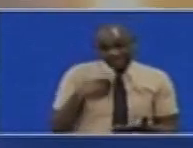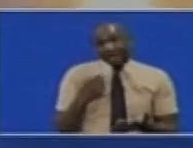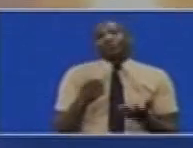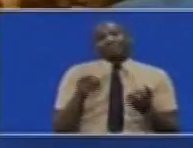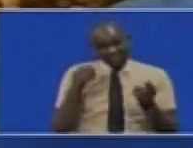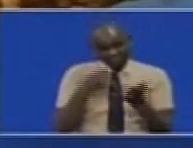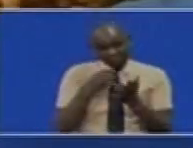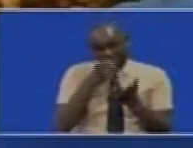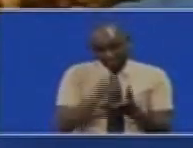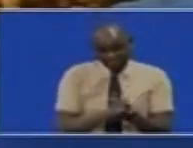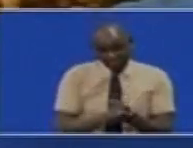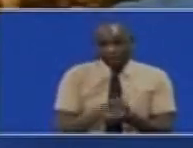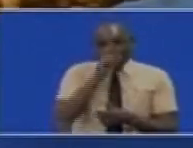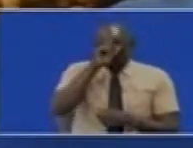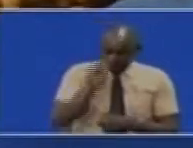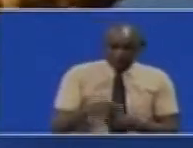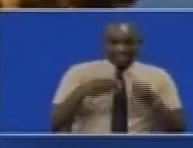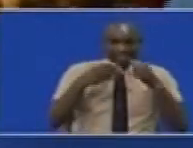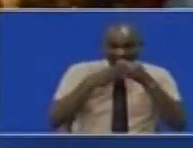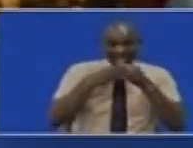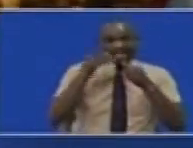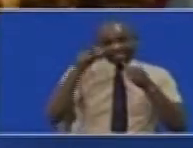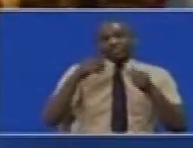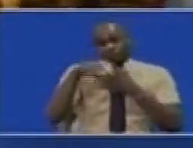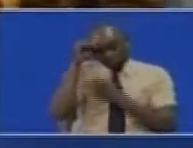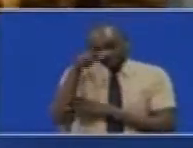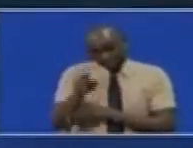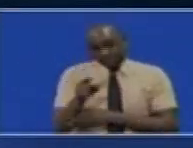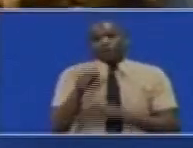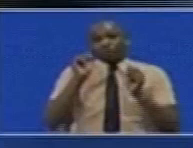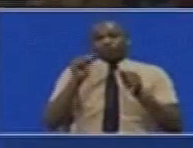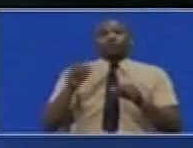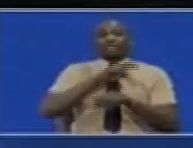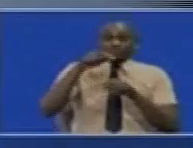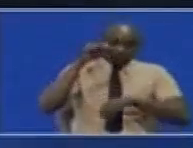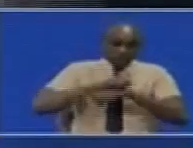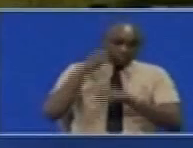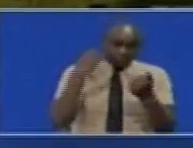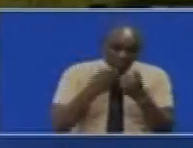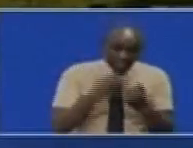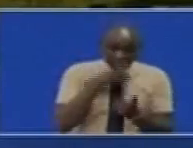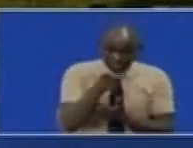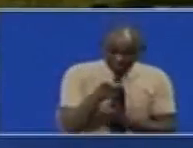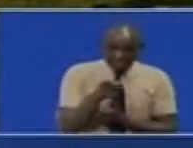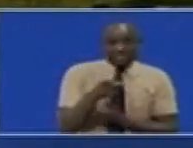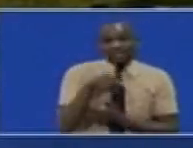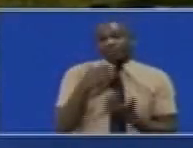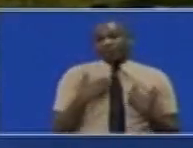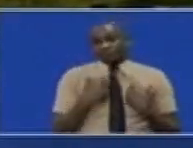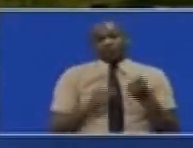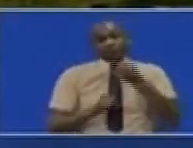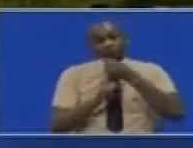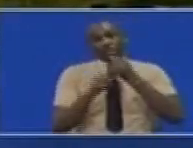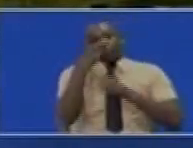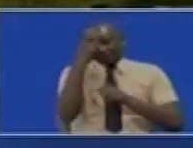either. Some 1,920 students who passed to join national schools from Kwale are on full government sponsorship.